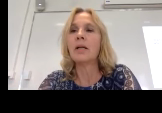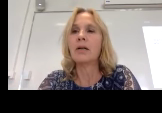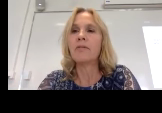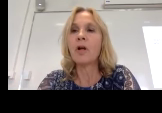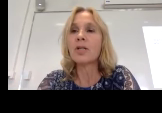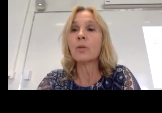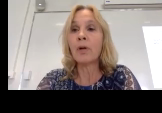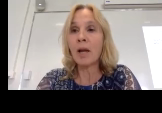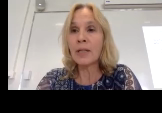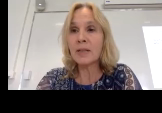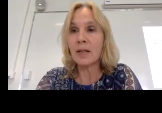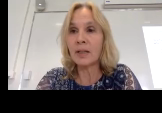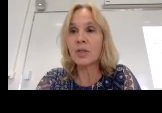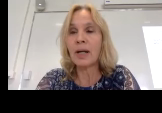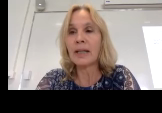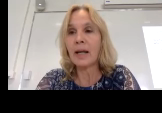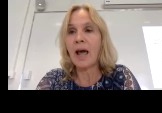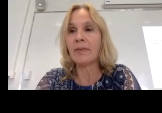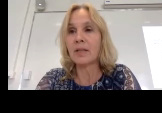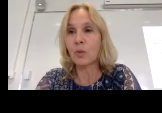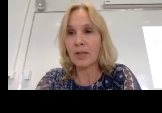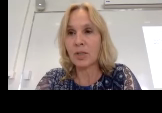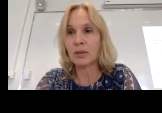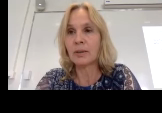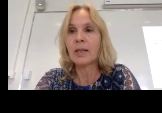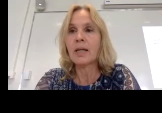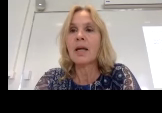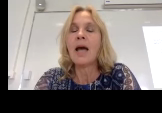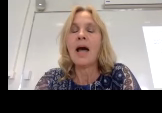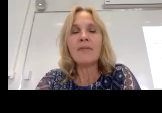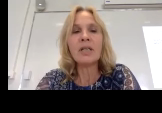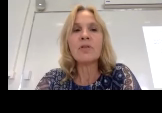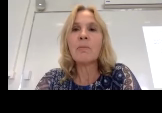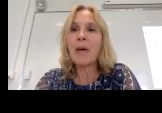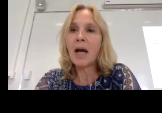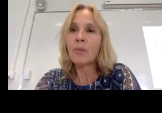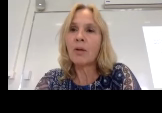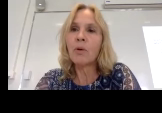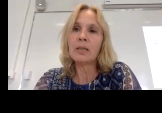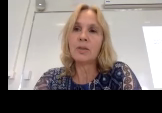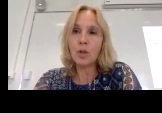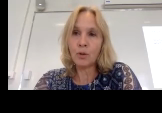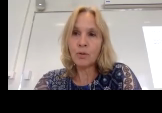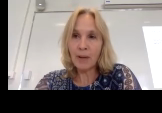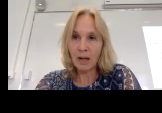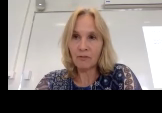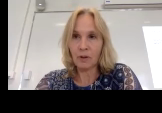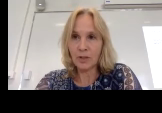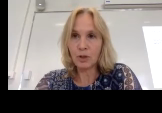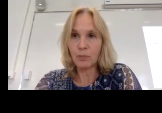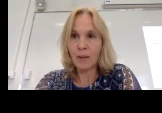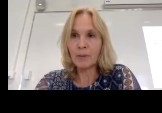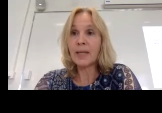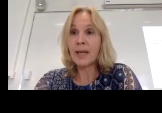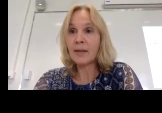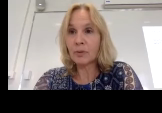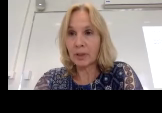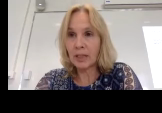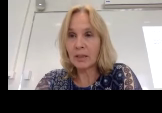she conducted a phonological priming study to try to get at this question. I have to give you some background on what is known about phonological